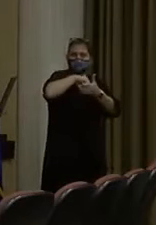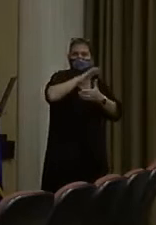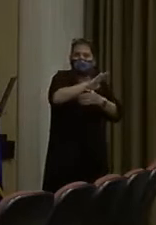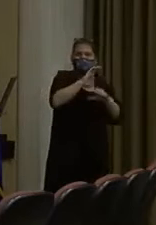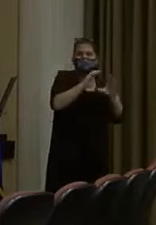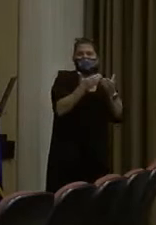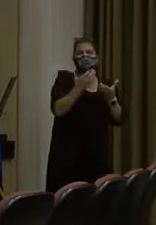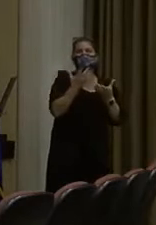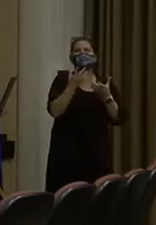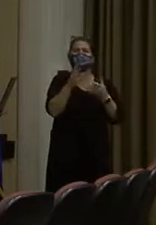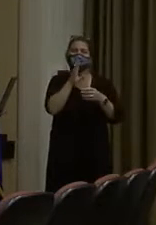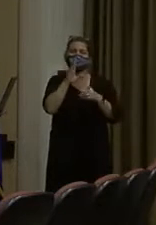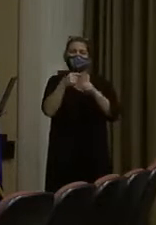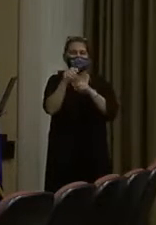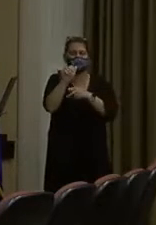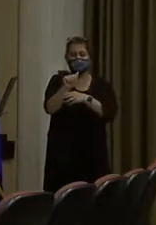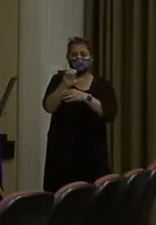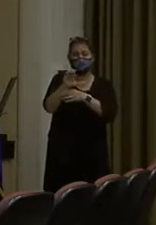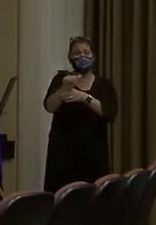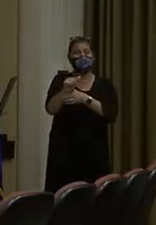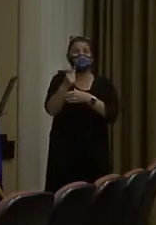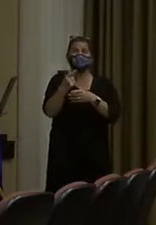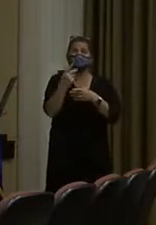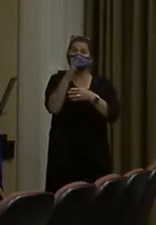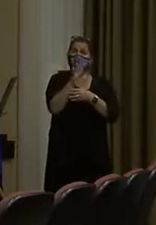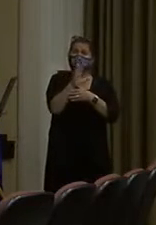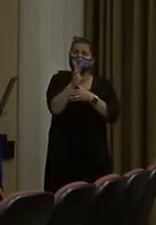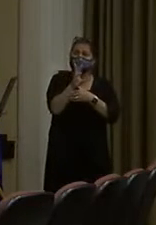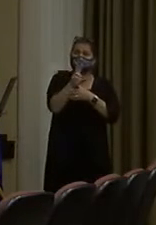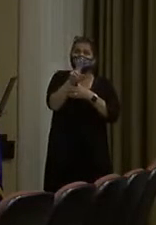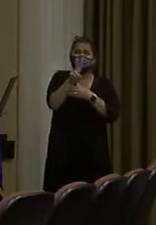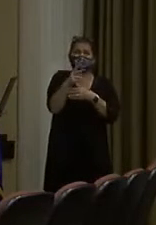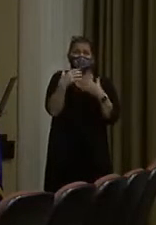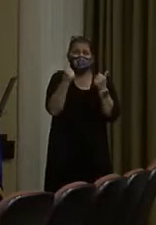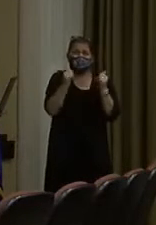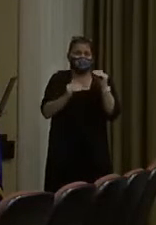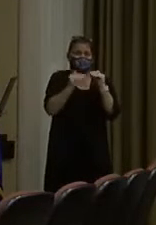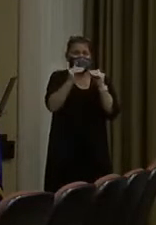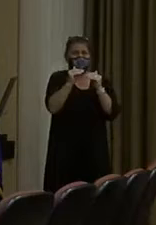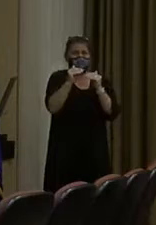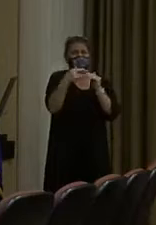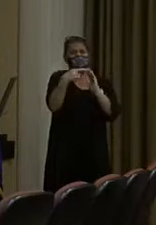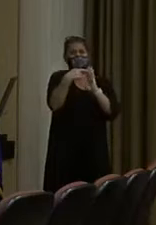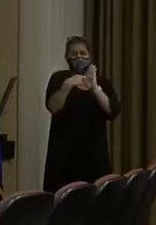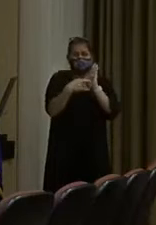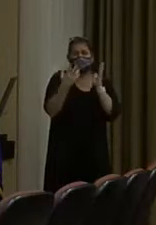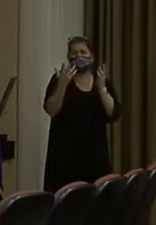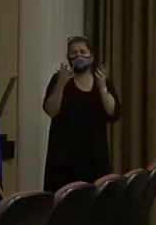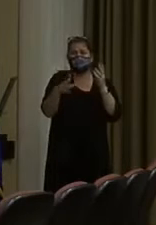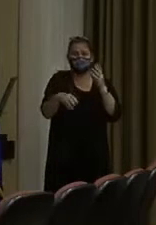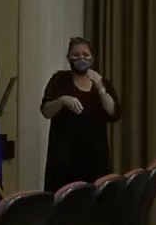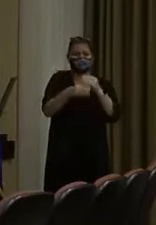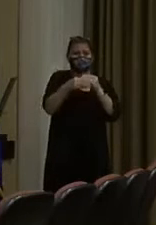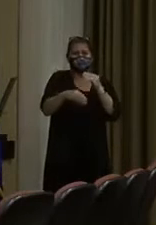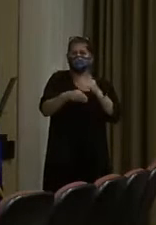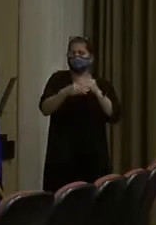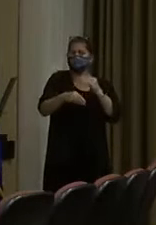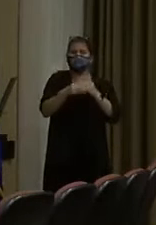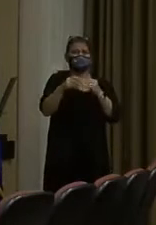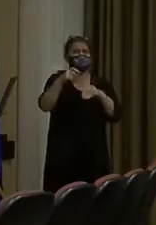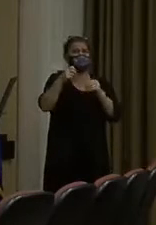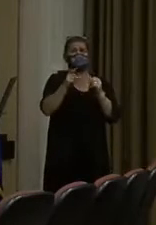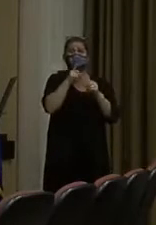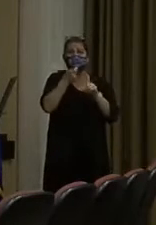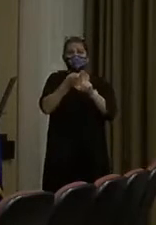working on the Affordable Care Act, those 62 health equity provisions, really are a result of the time